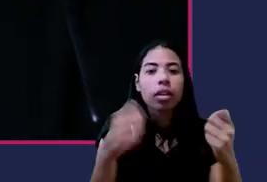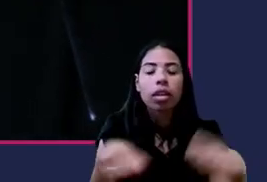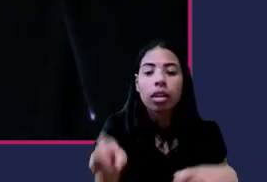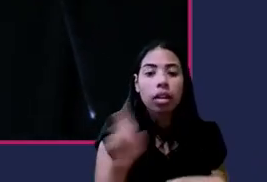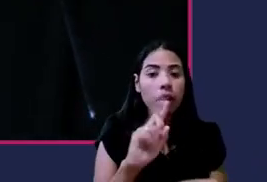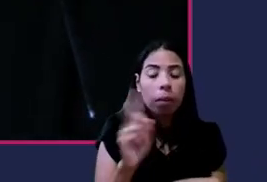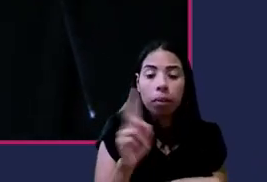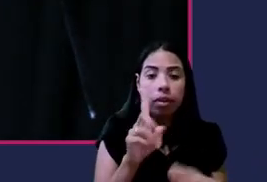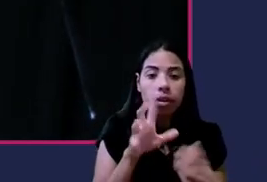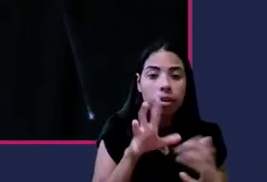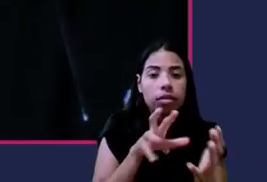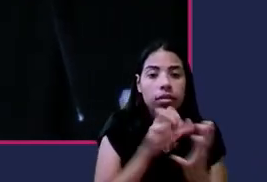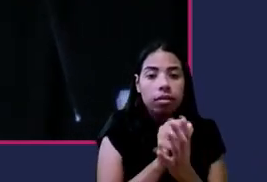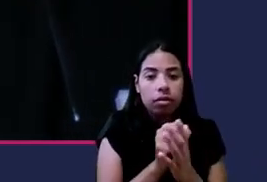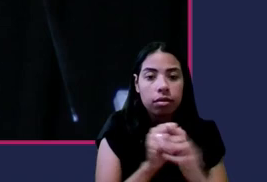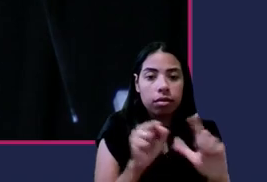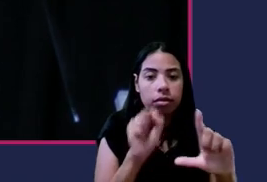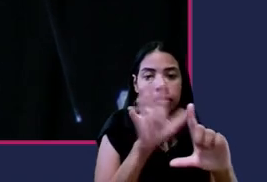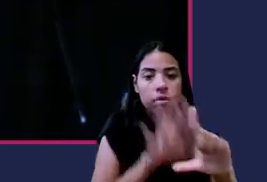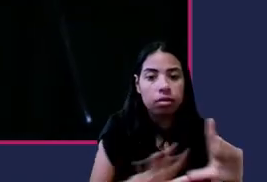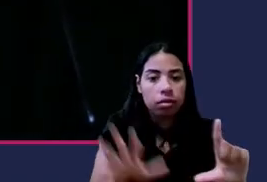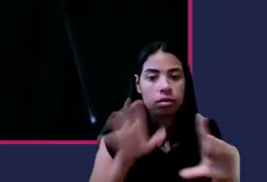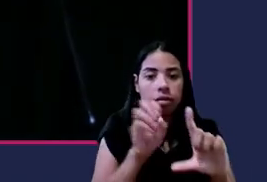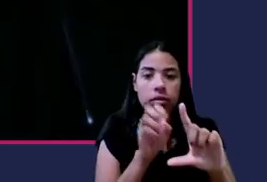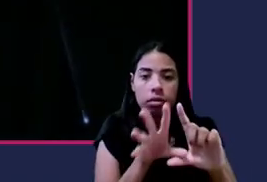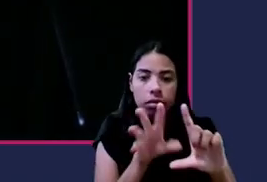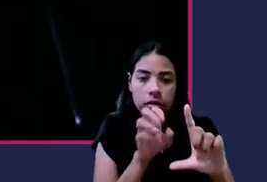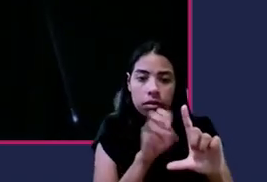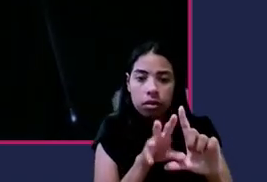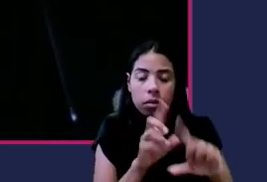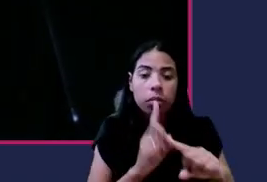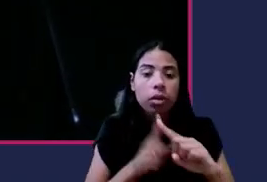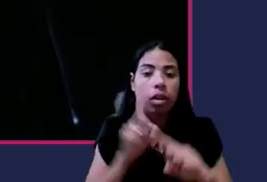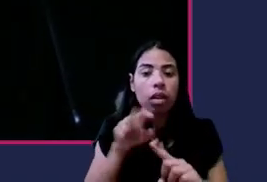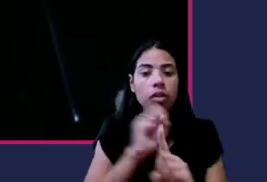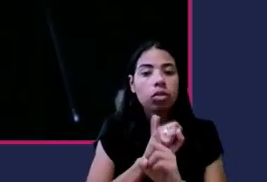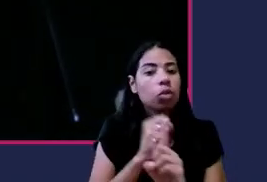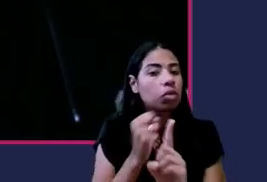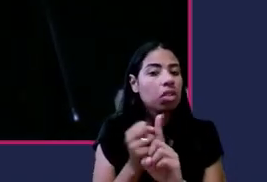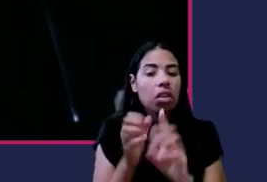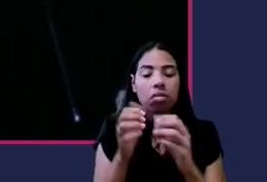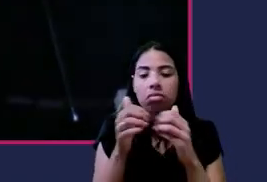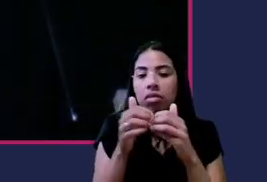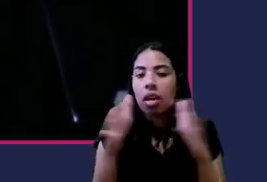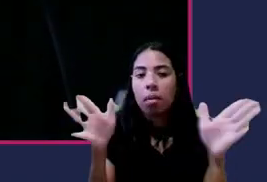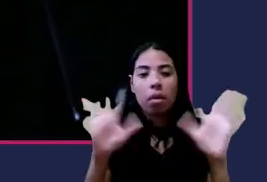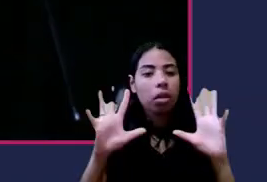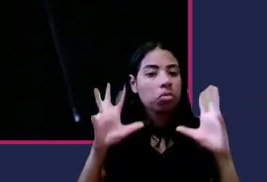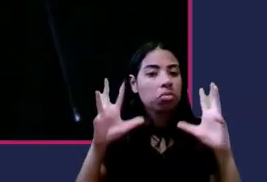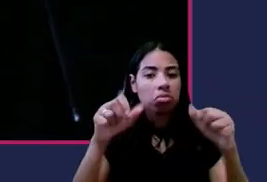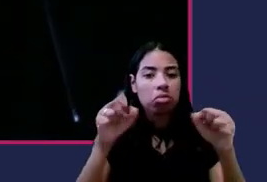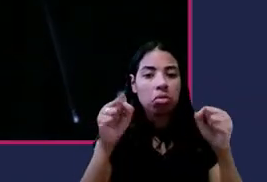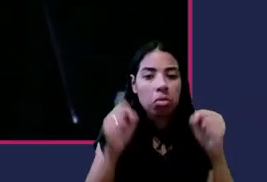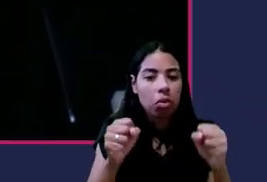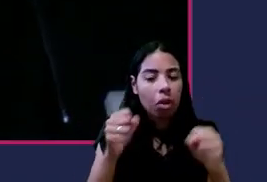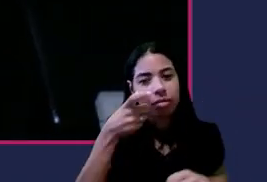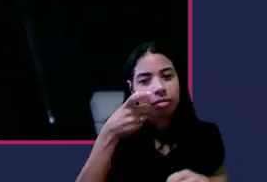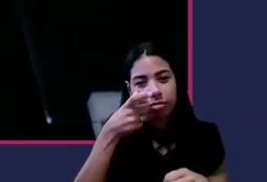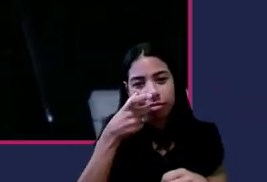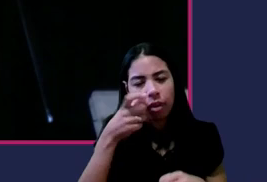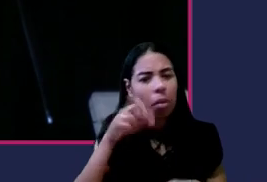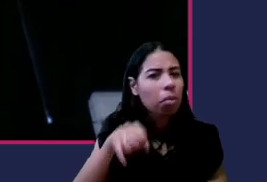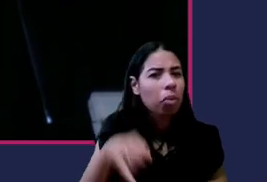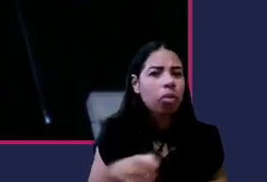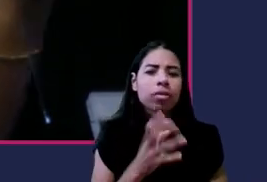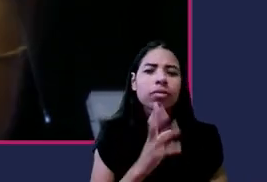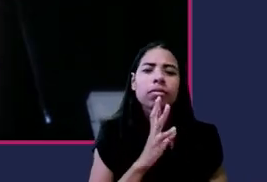meeting at Global Play. You don't need to be it's an open contact. You